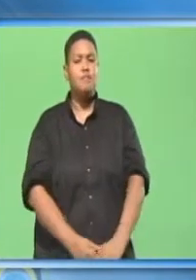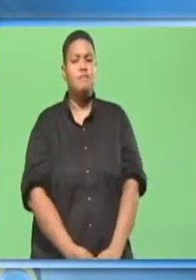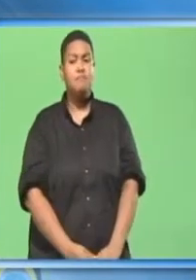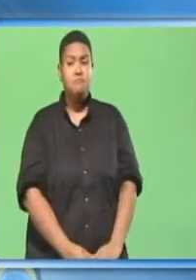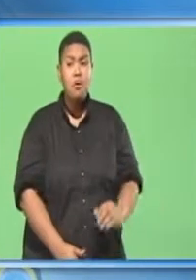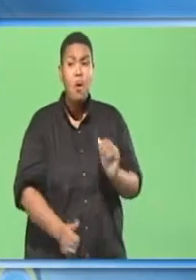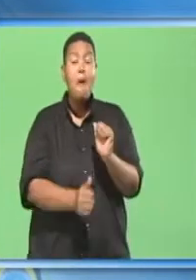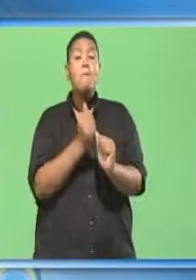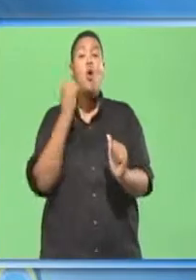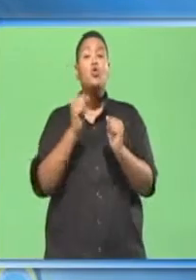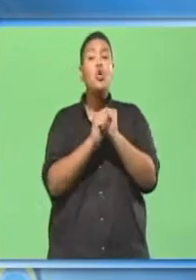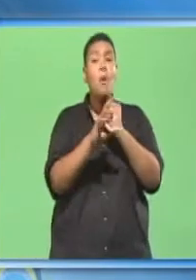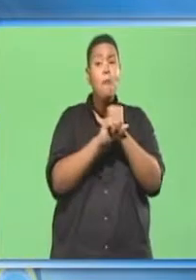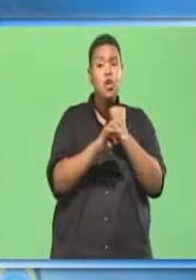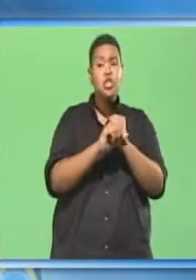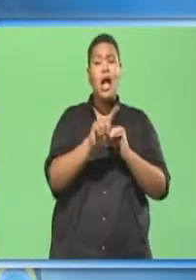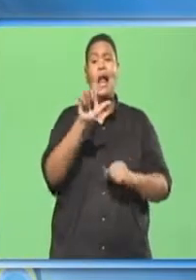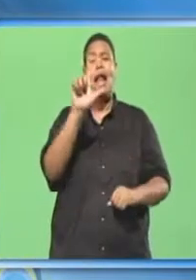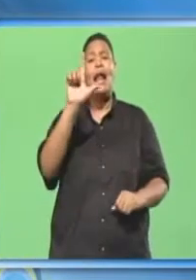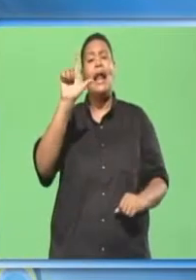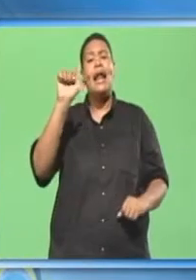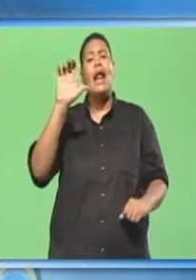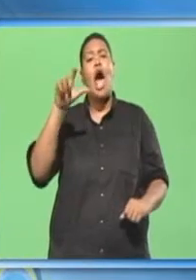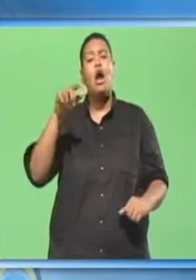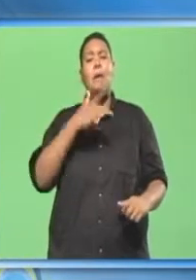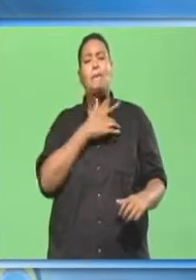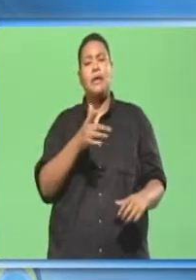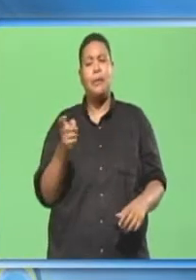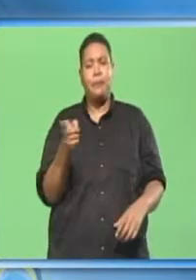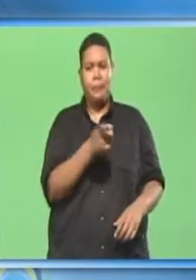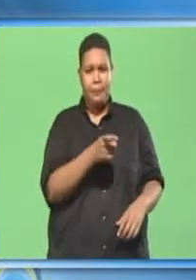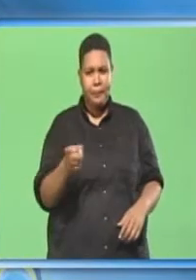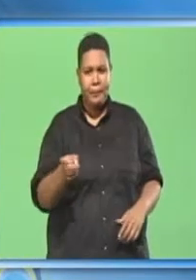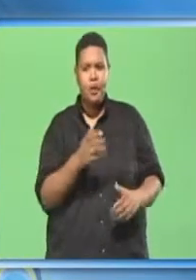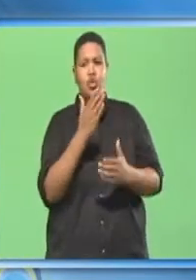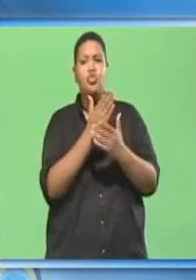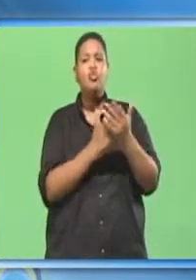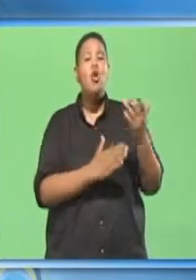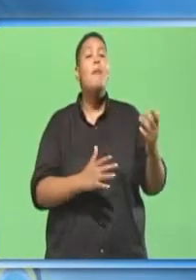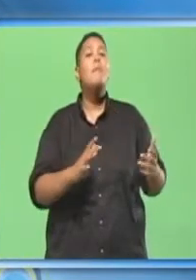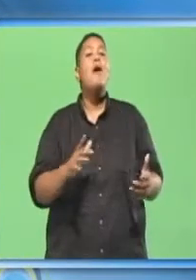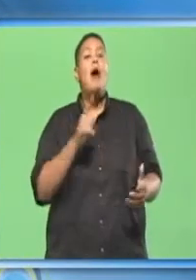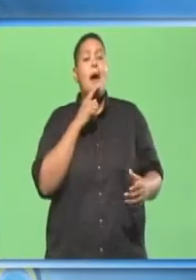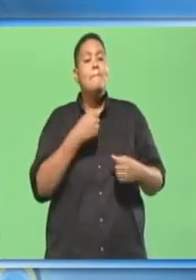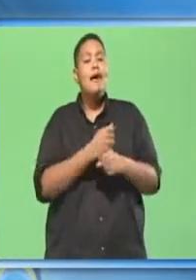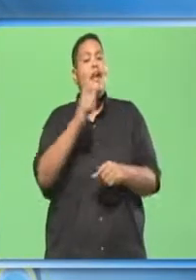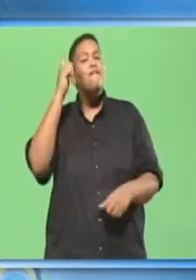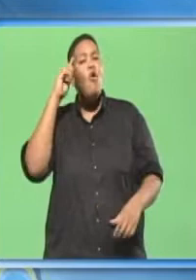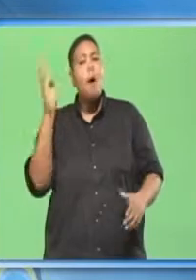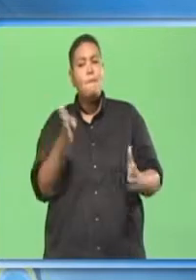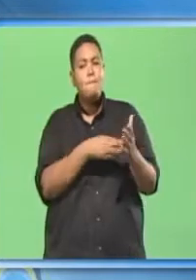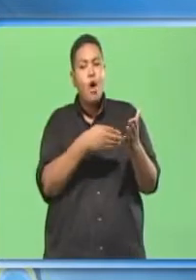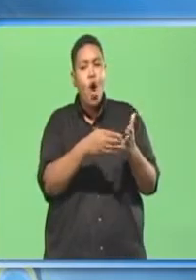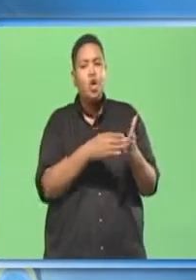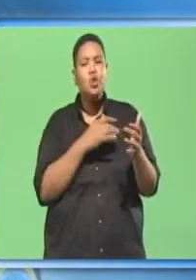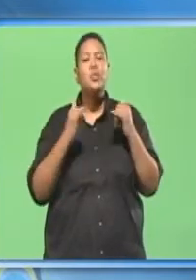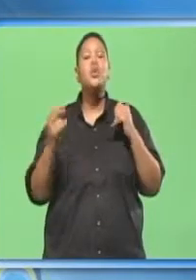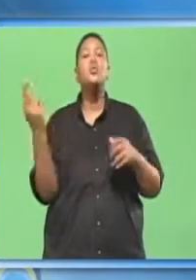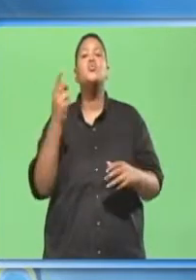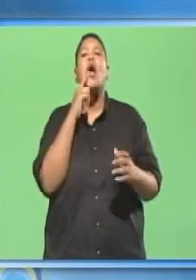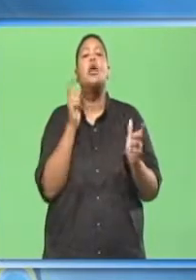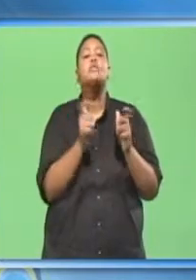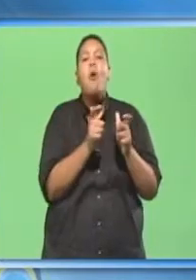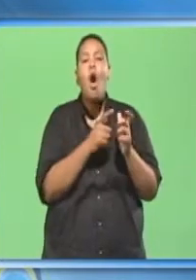Most commercial lacquer finishes are applied by spraying. Some lacquers are formulated for brushing, which is usually used on